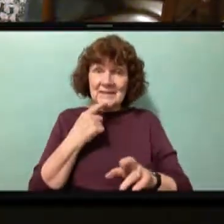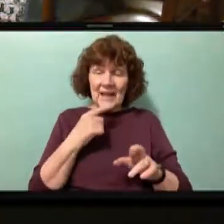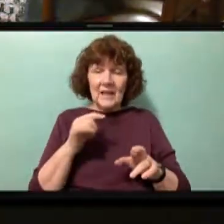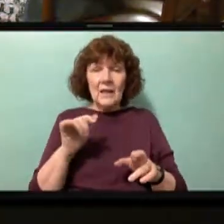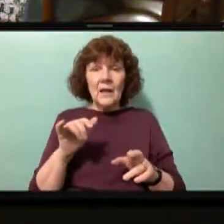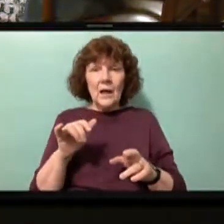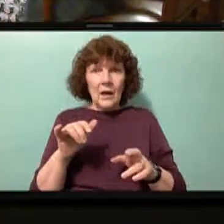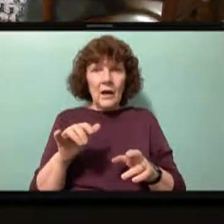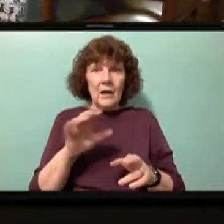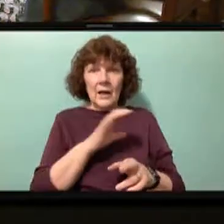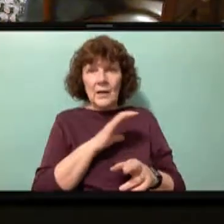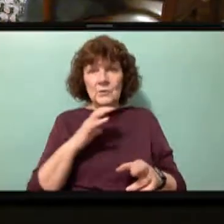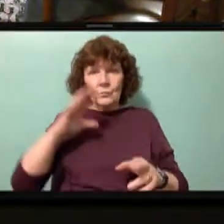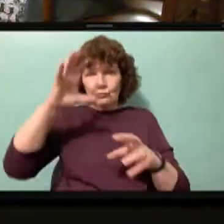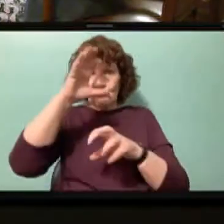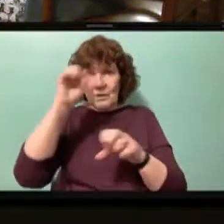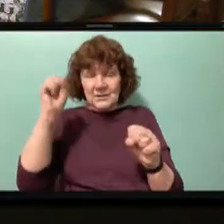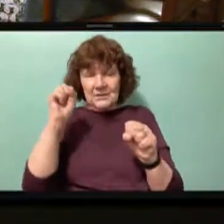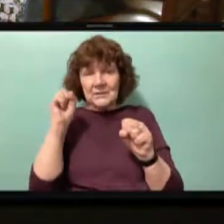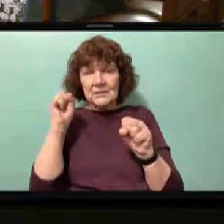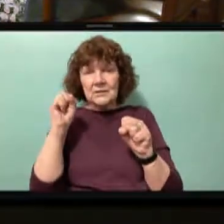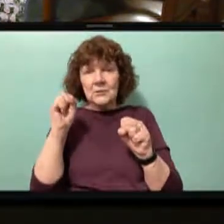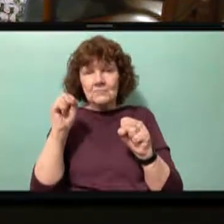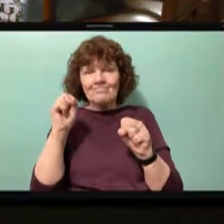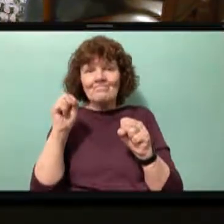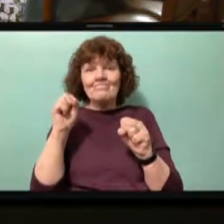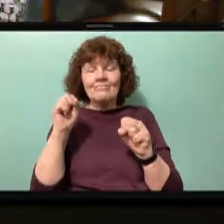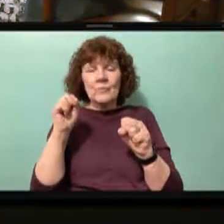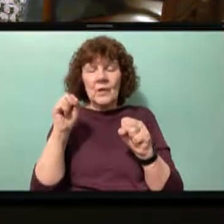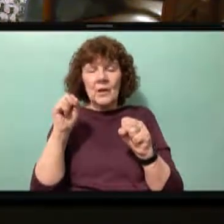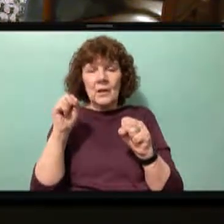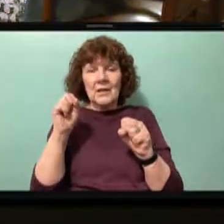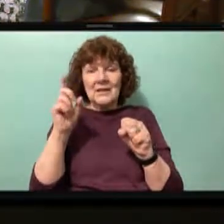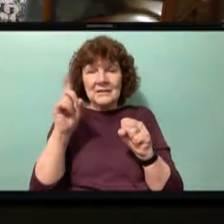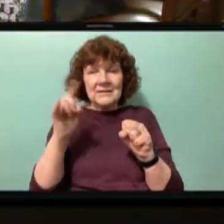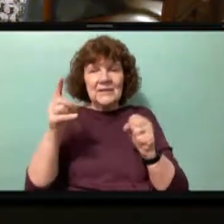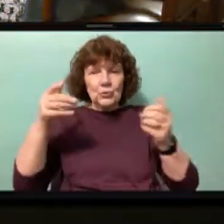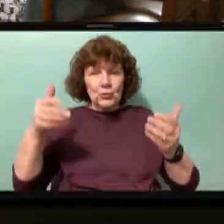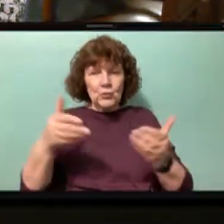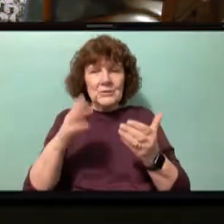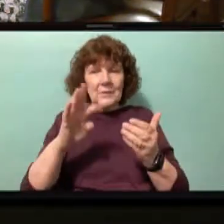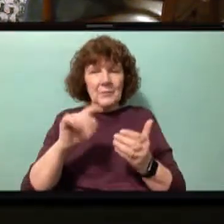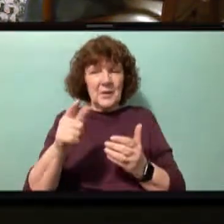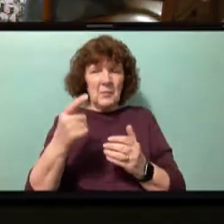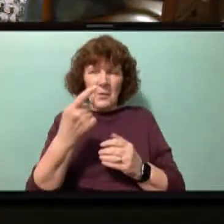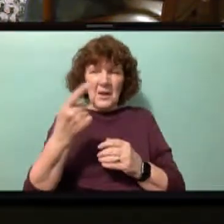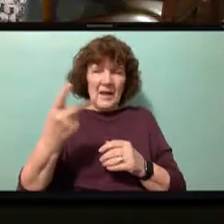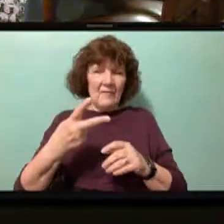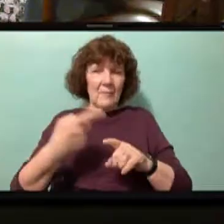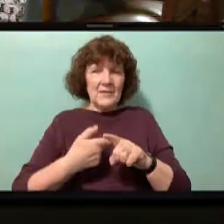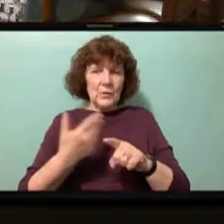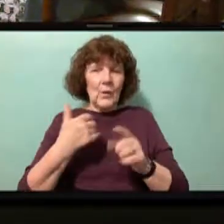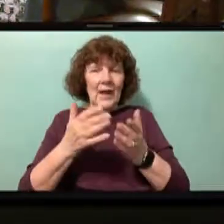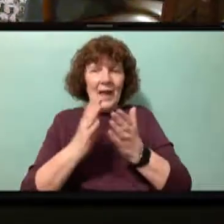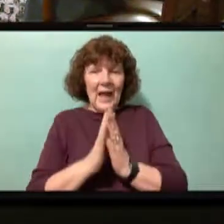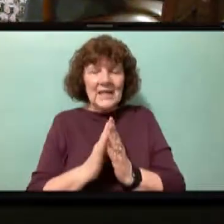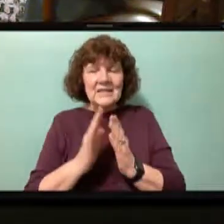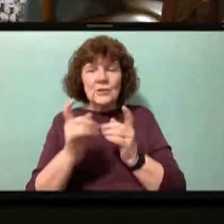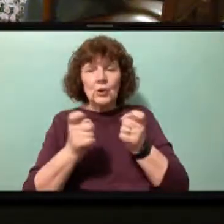Council President Lavelle introduced a bill in the last month and a half, I think, asking the controller's office to